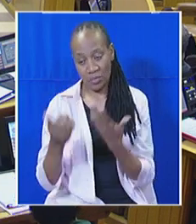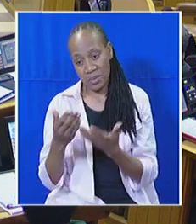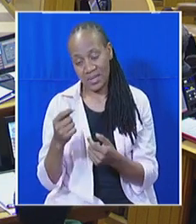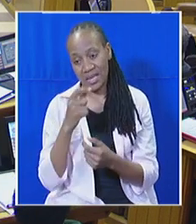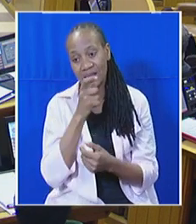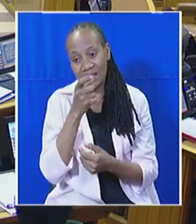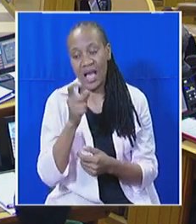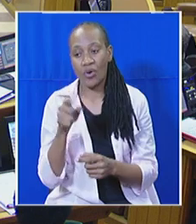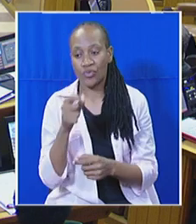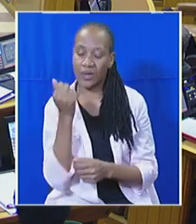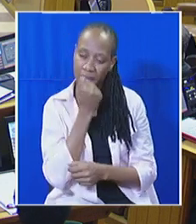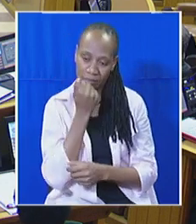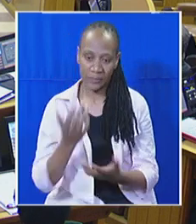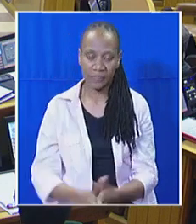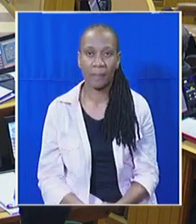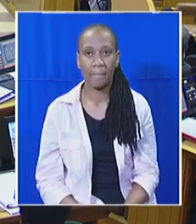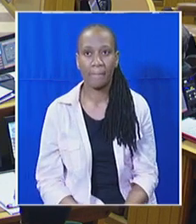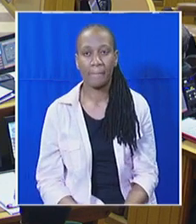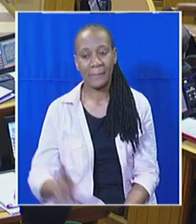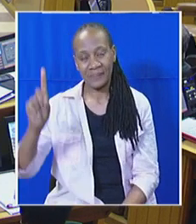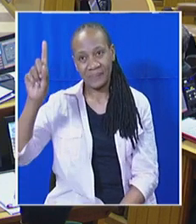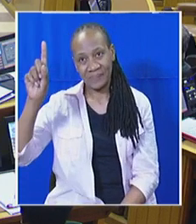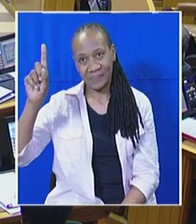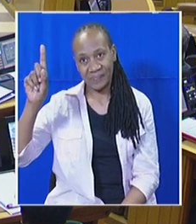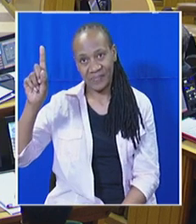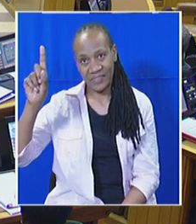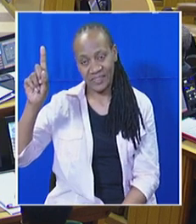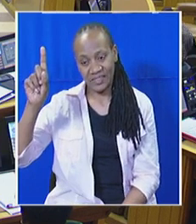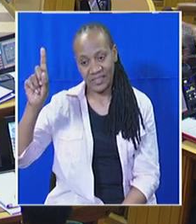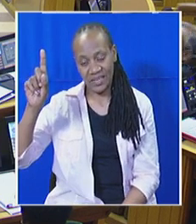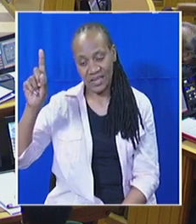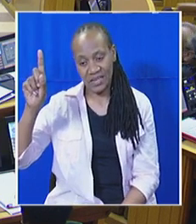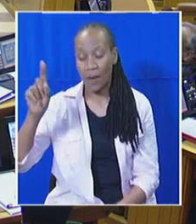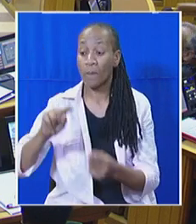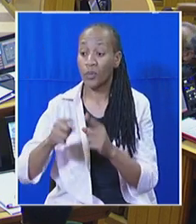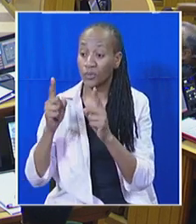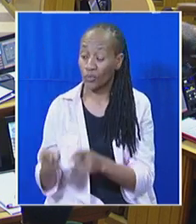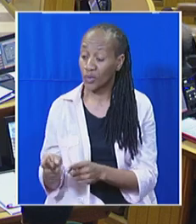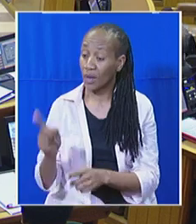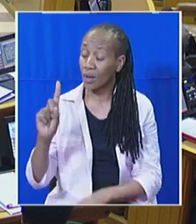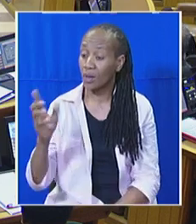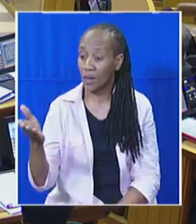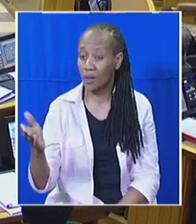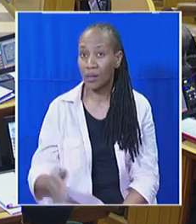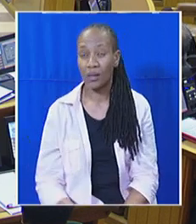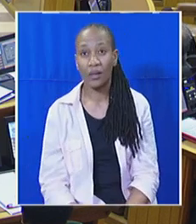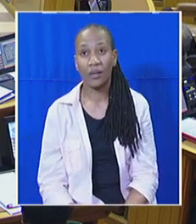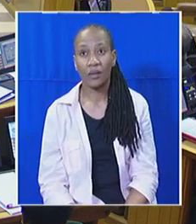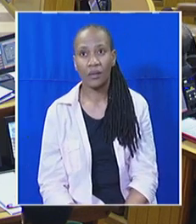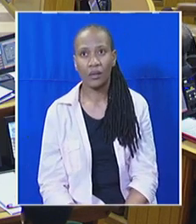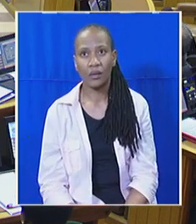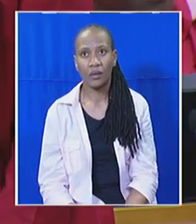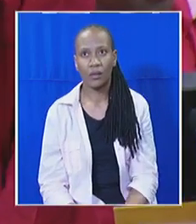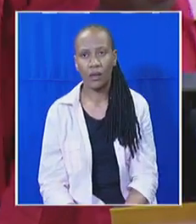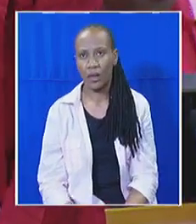incorrectly. Honorable Dlamini, what is it? I raise my hand on a point of order. What is your point of order? Can you please treat us fairly and do your